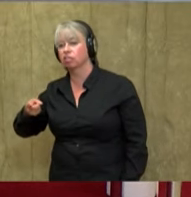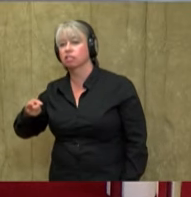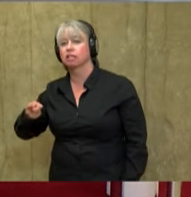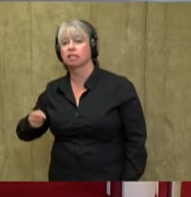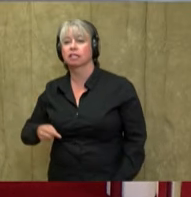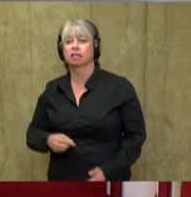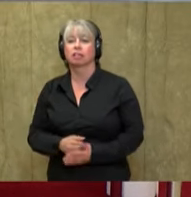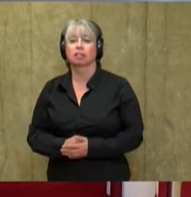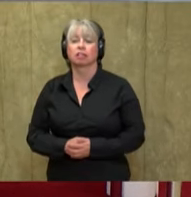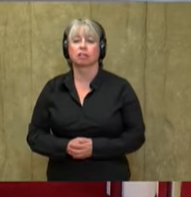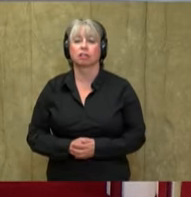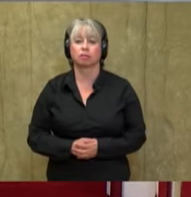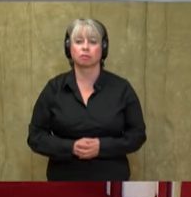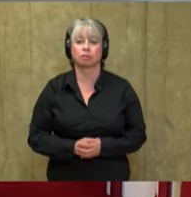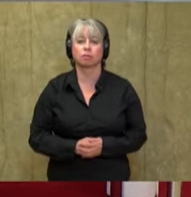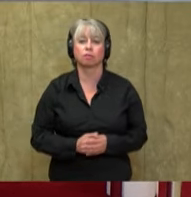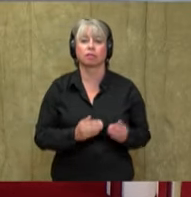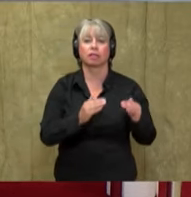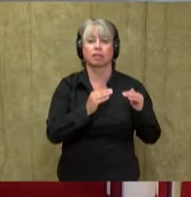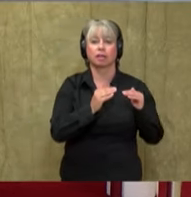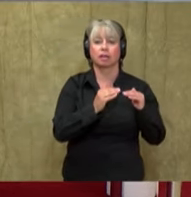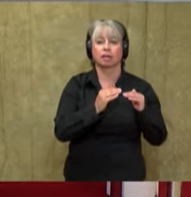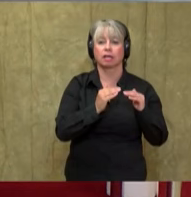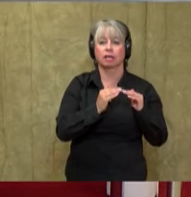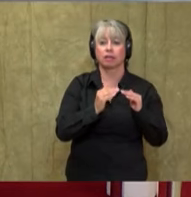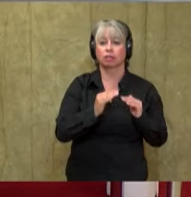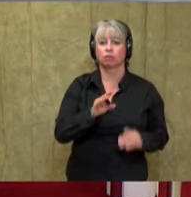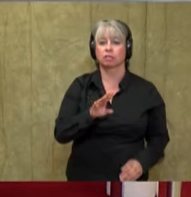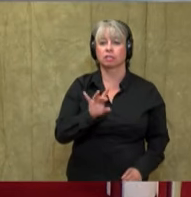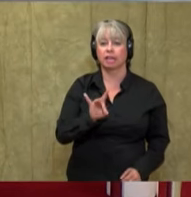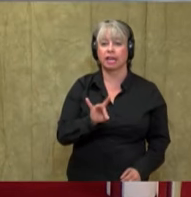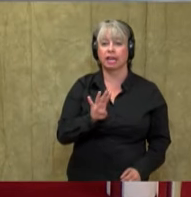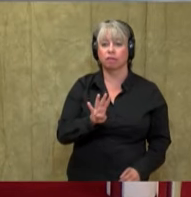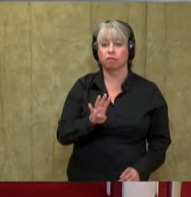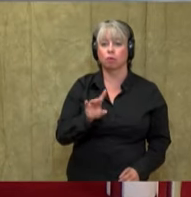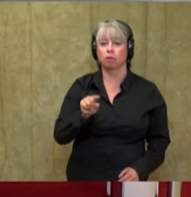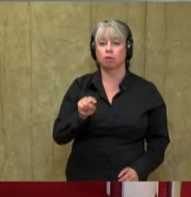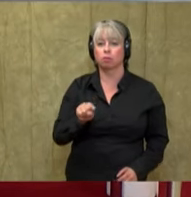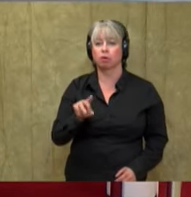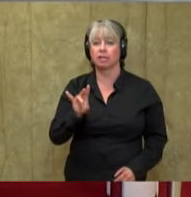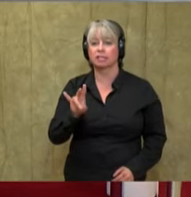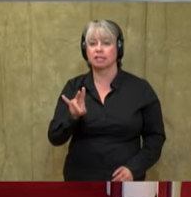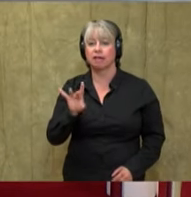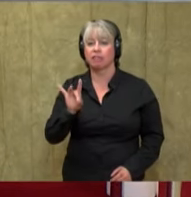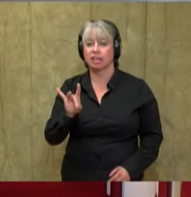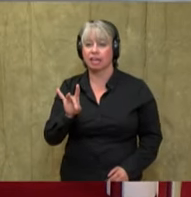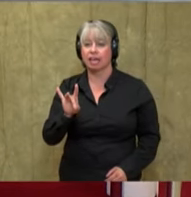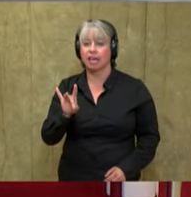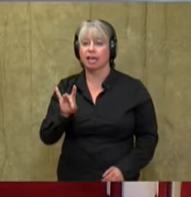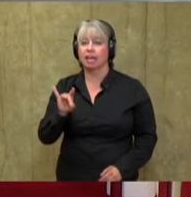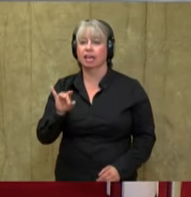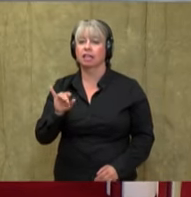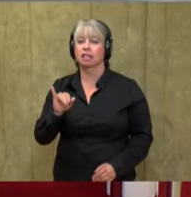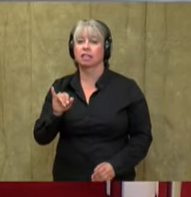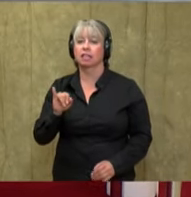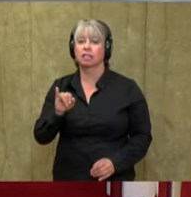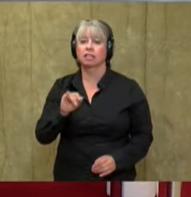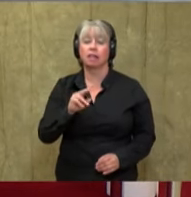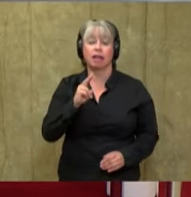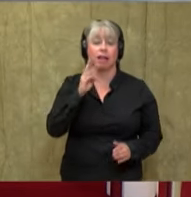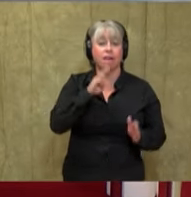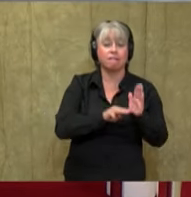slash. And then you're going to get 84.78. And we always know that volume is in cubic